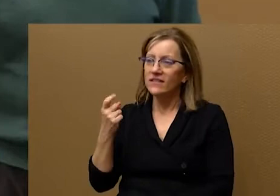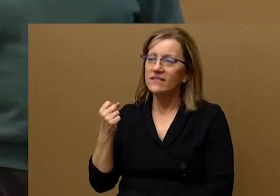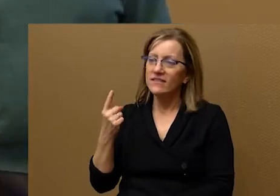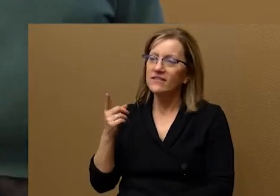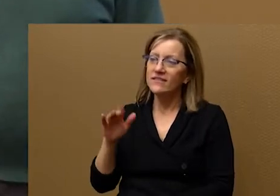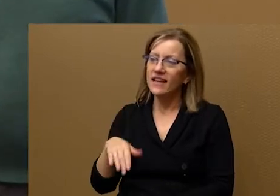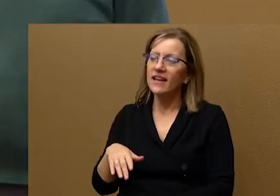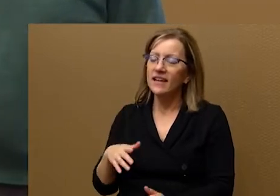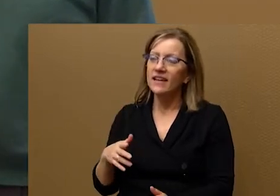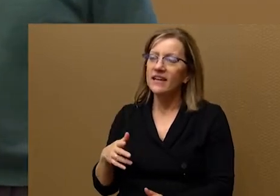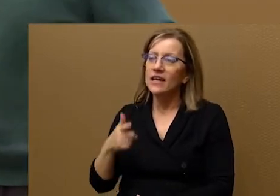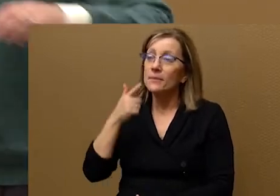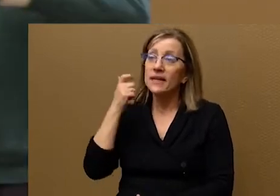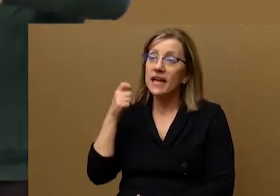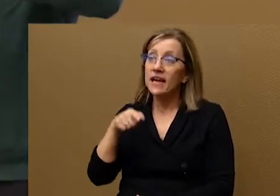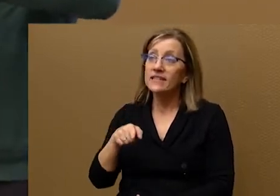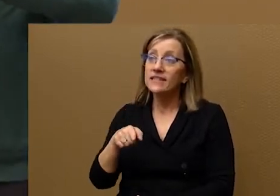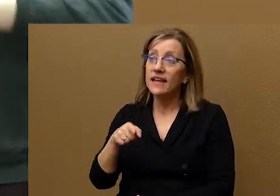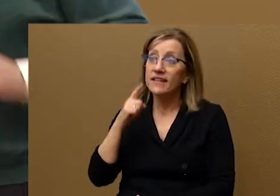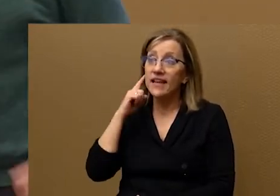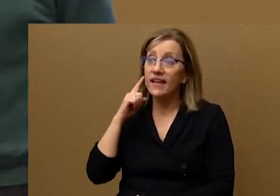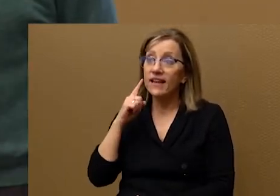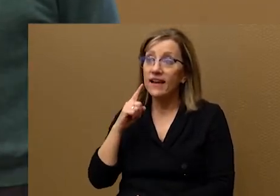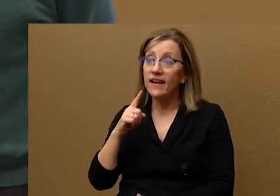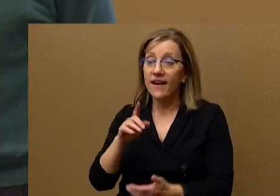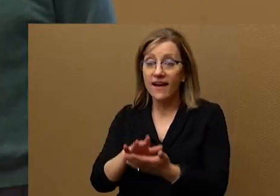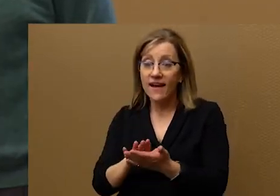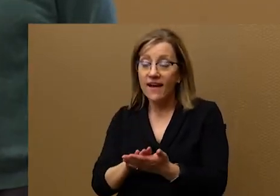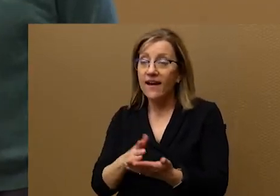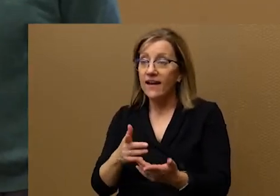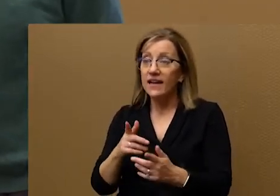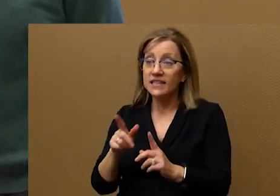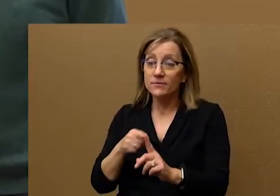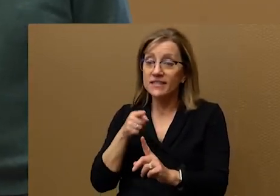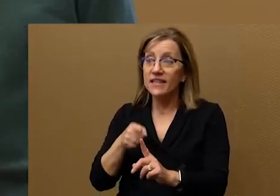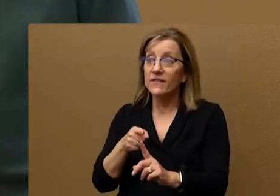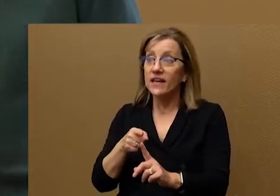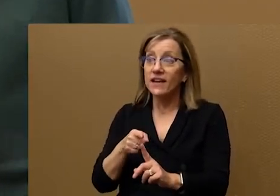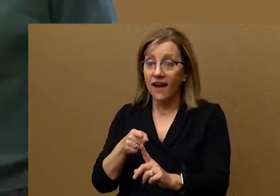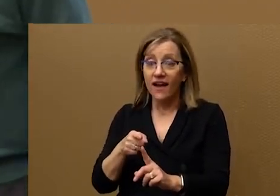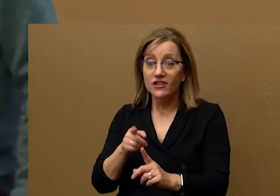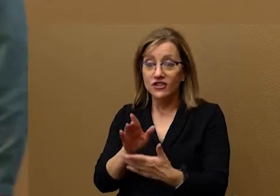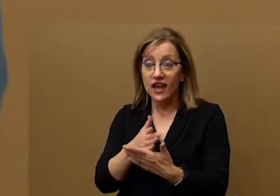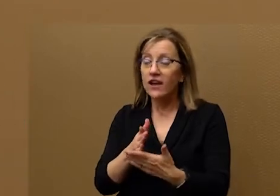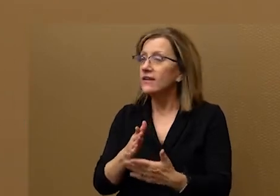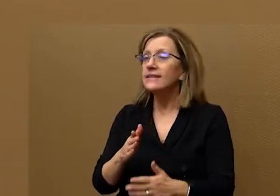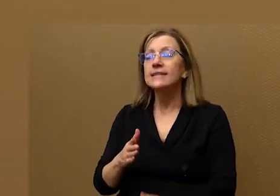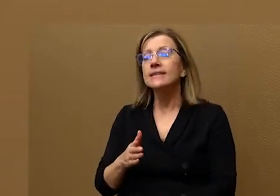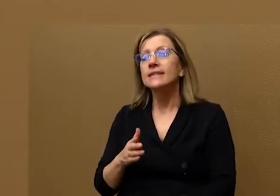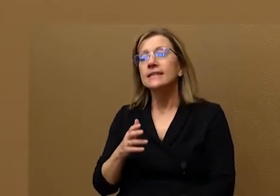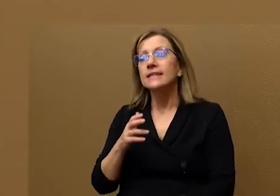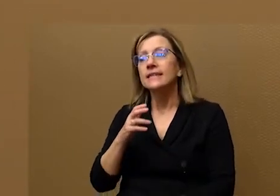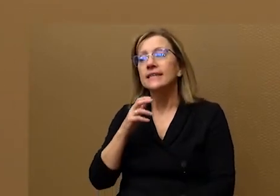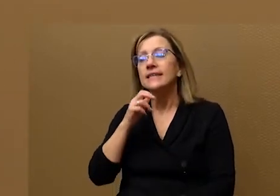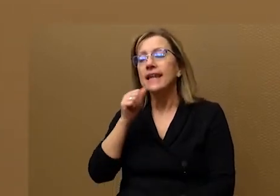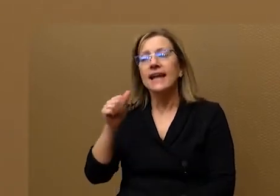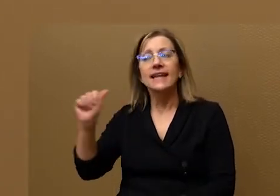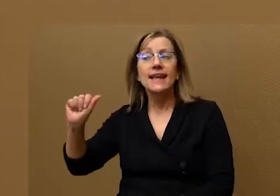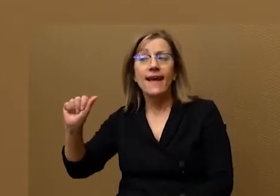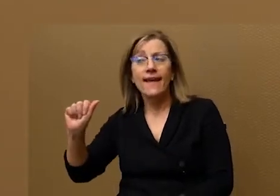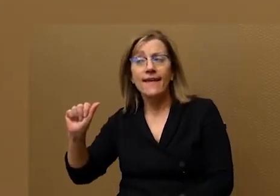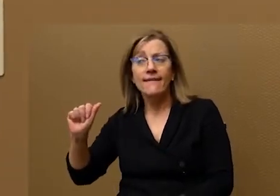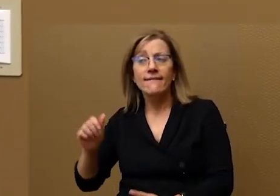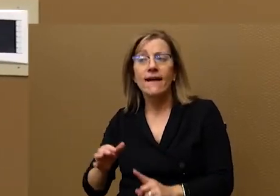gets this. It was because they think that the top is when you're specific. No. It's not an A